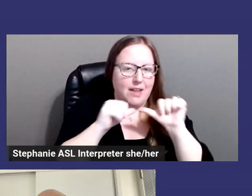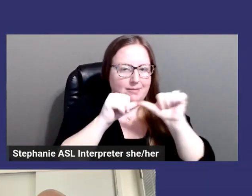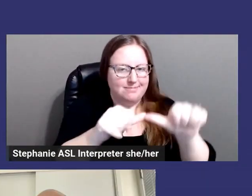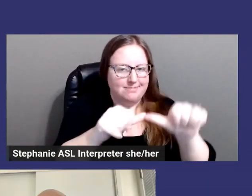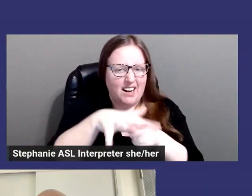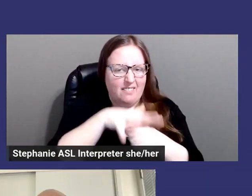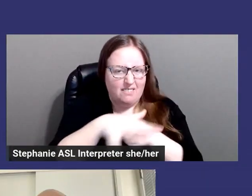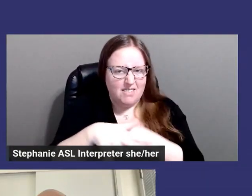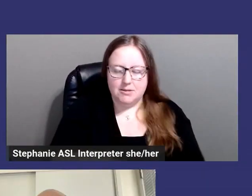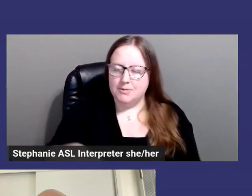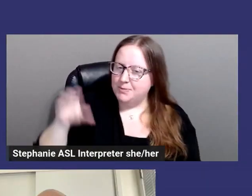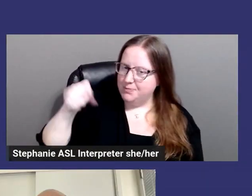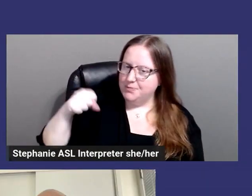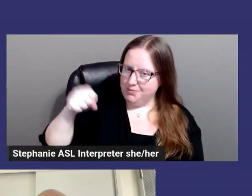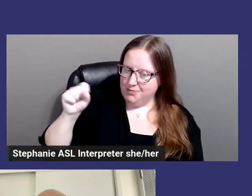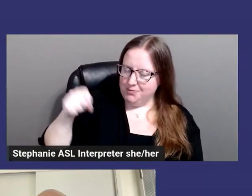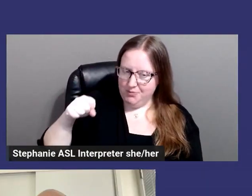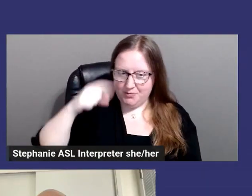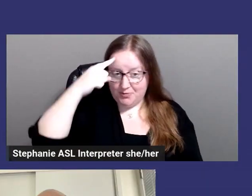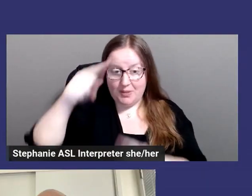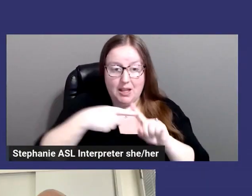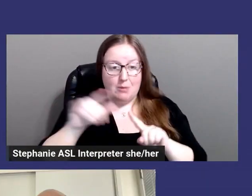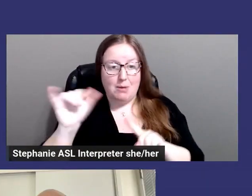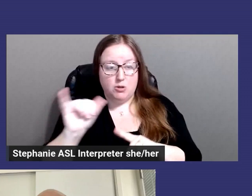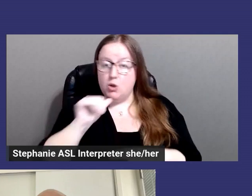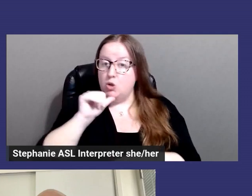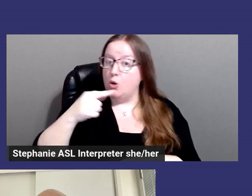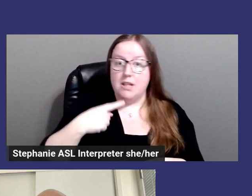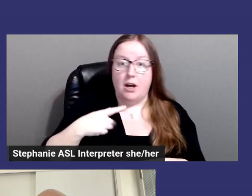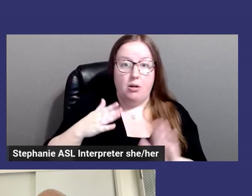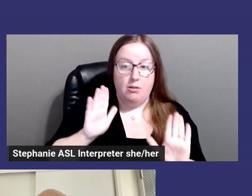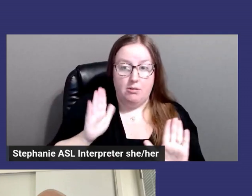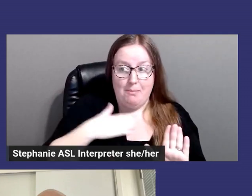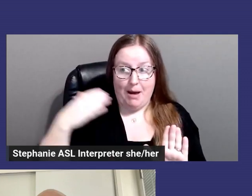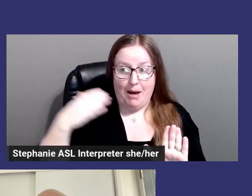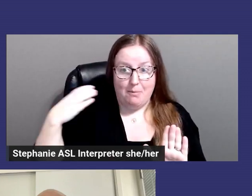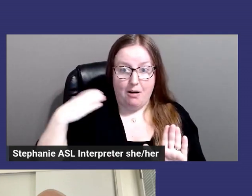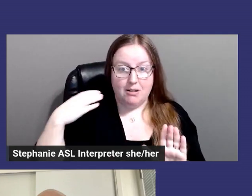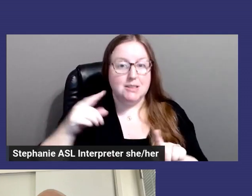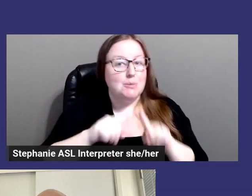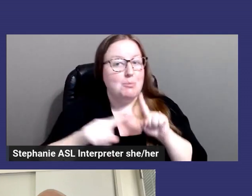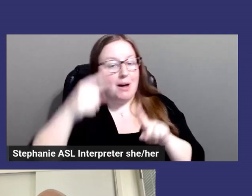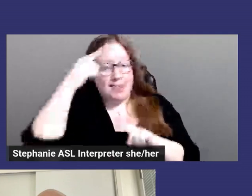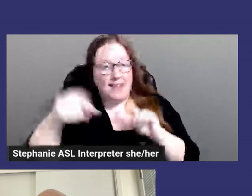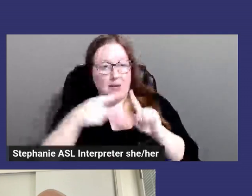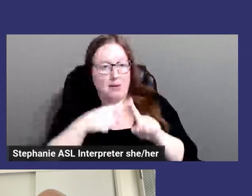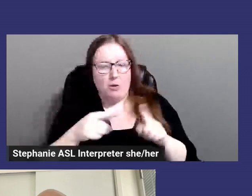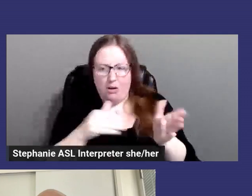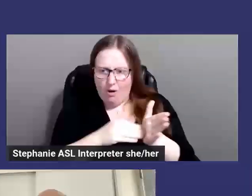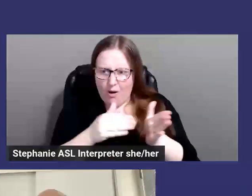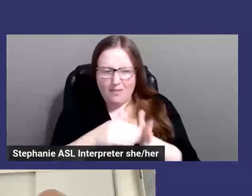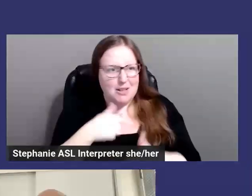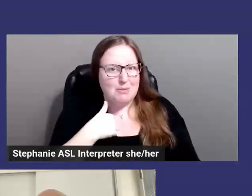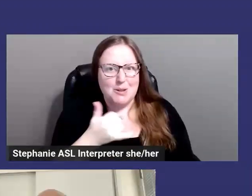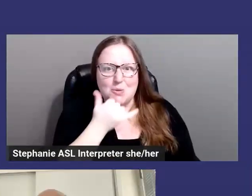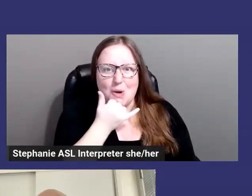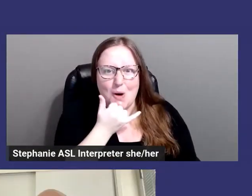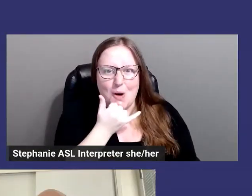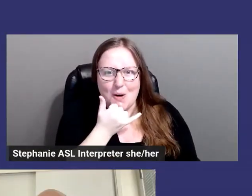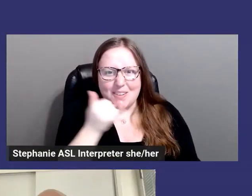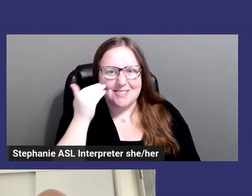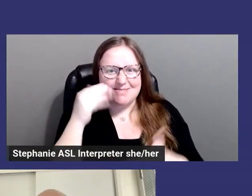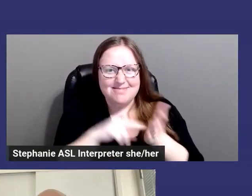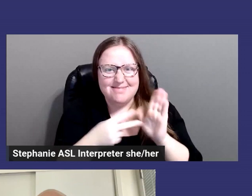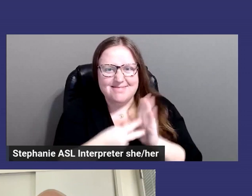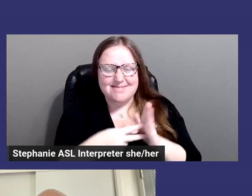about this too. Like, how many times, don't tell my boss this, but like, I think about how many times I've gotten things wrong, right? And like,